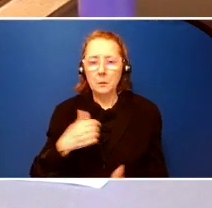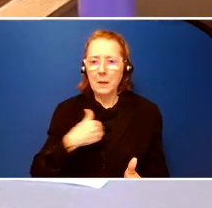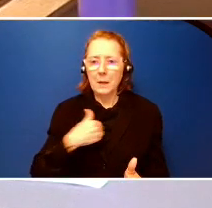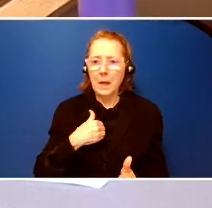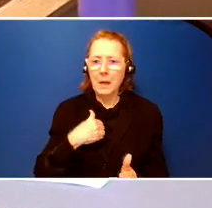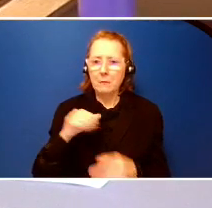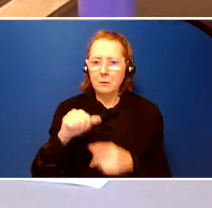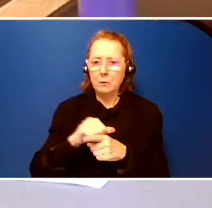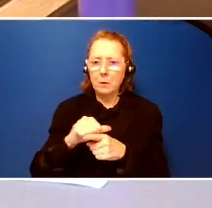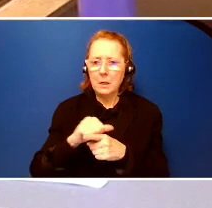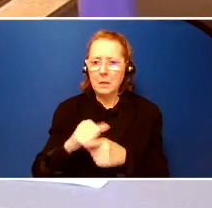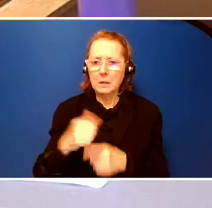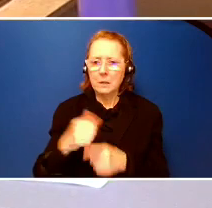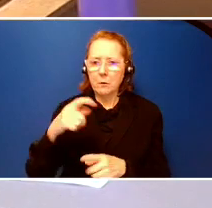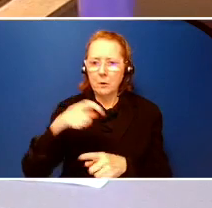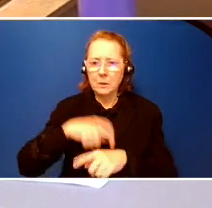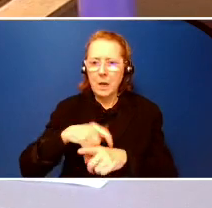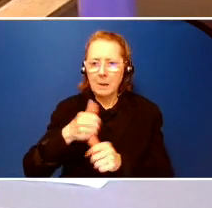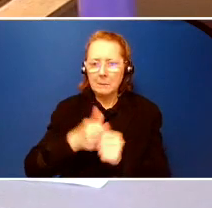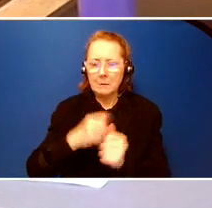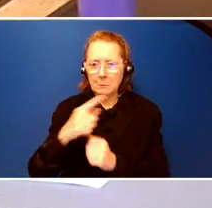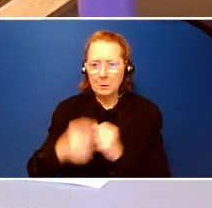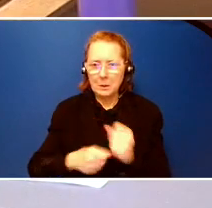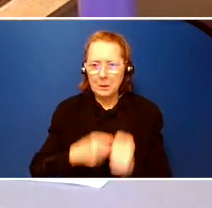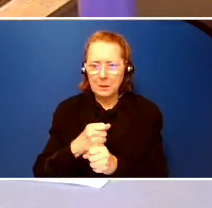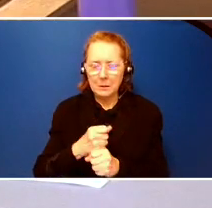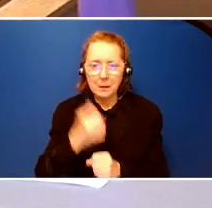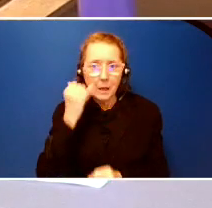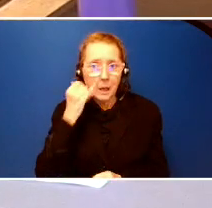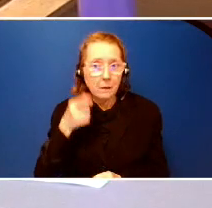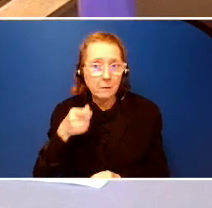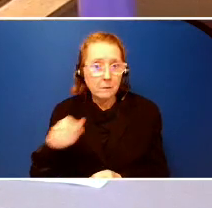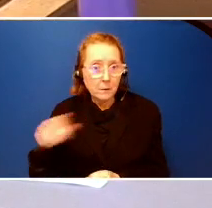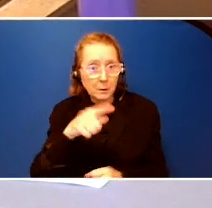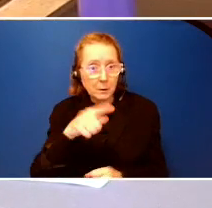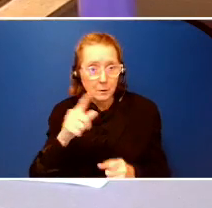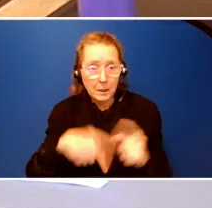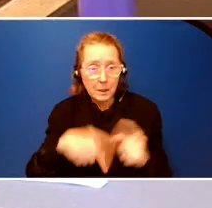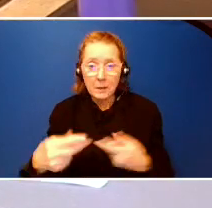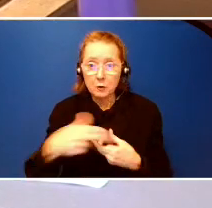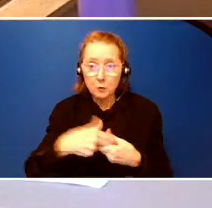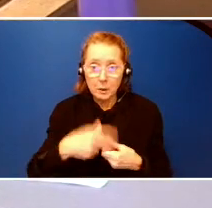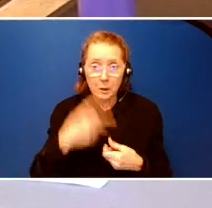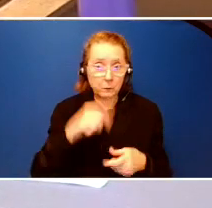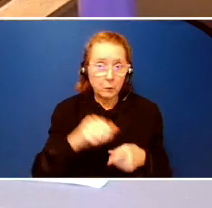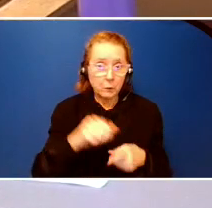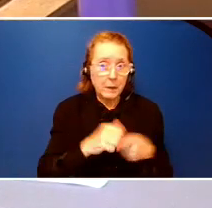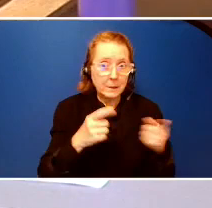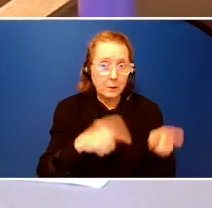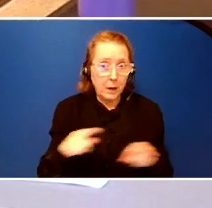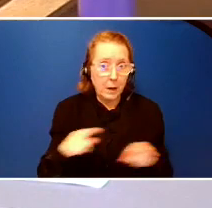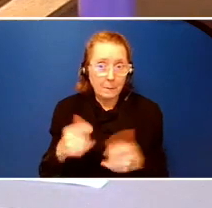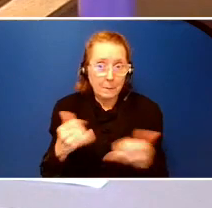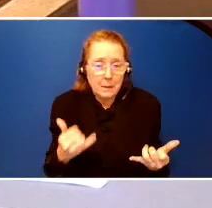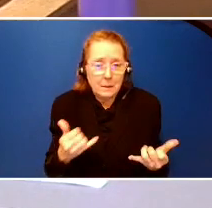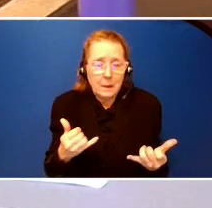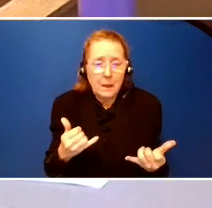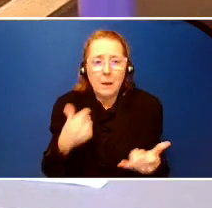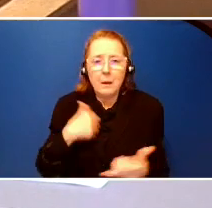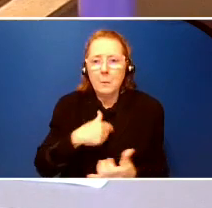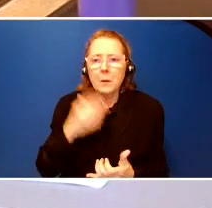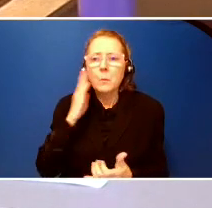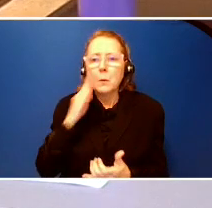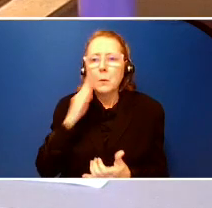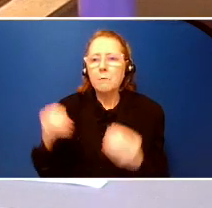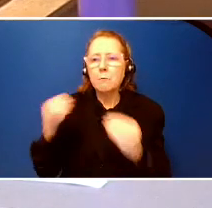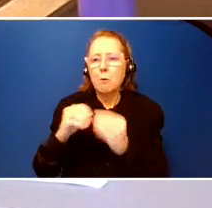year. So if you're not able to join us for the trainings underway now, we will have our next round of trainings later this spring.